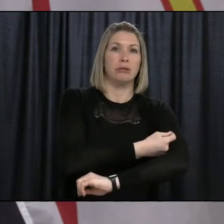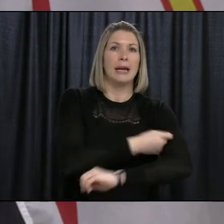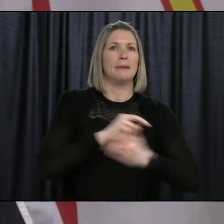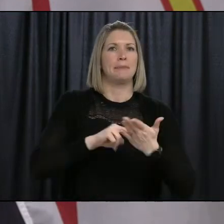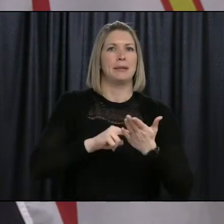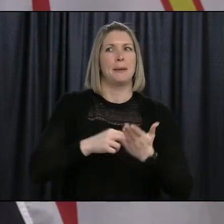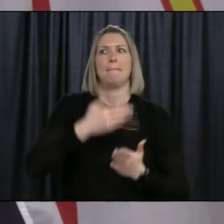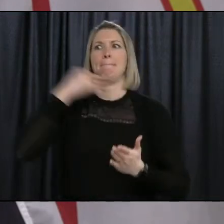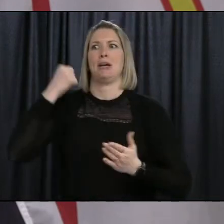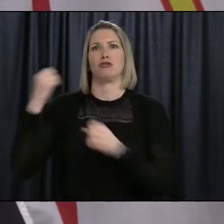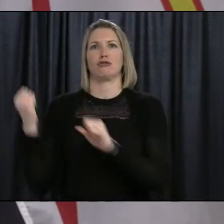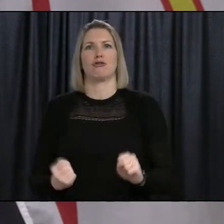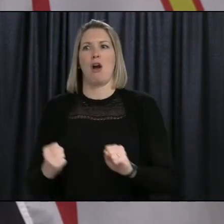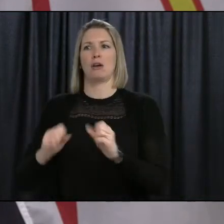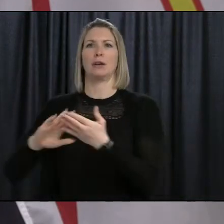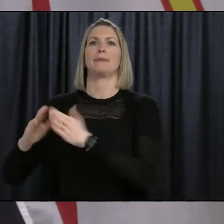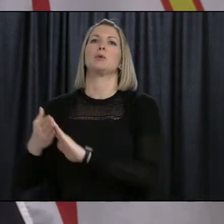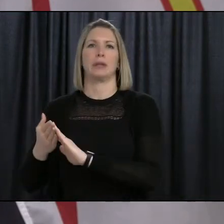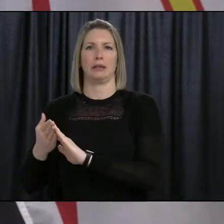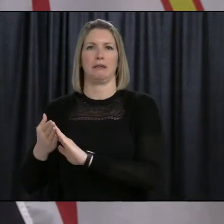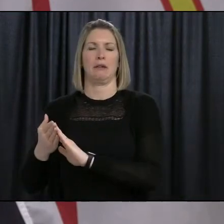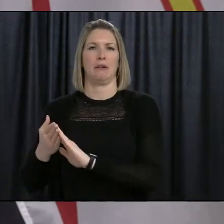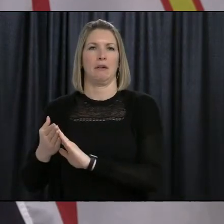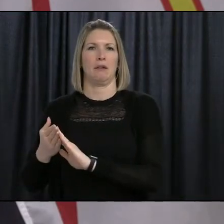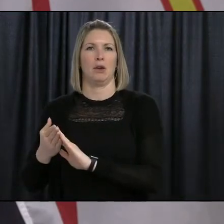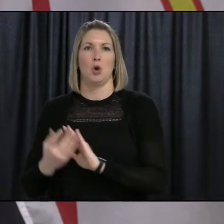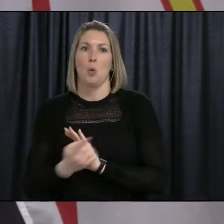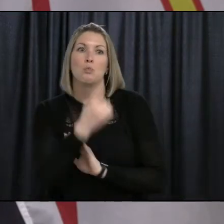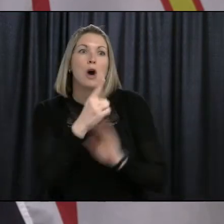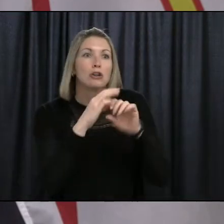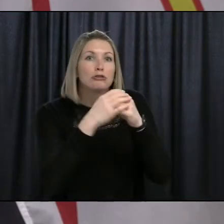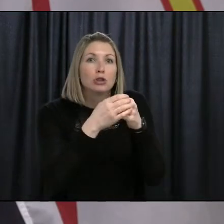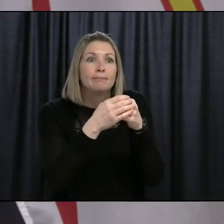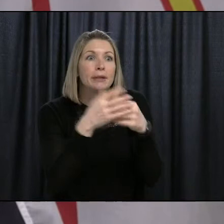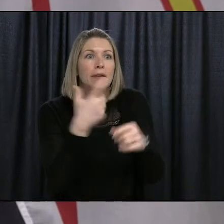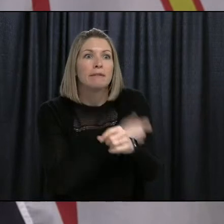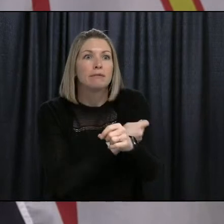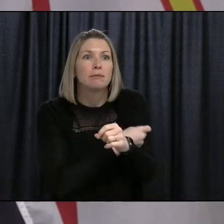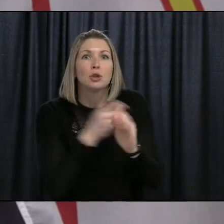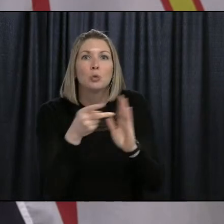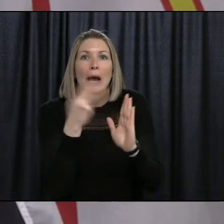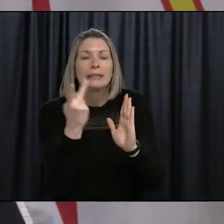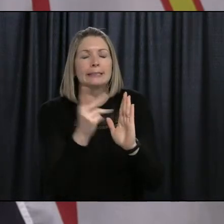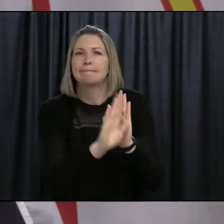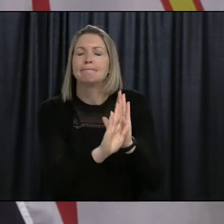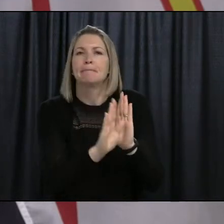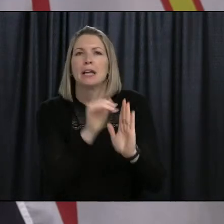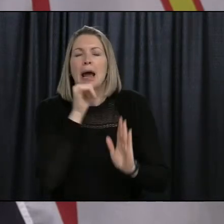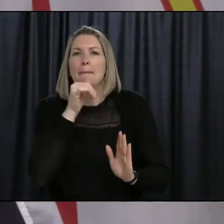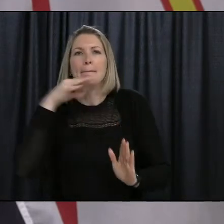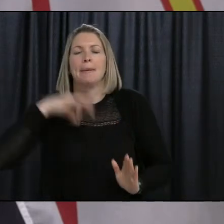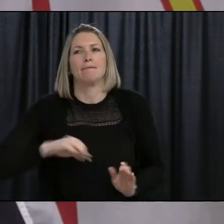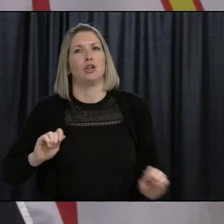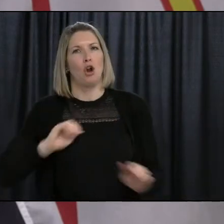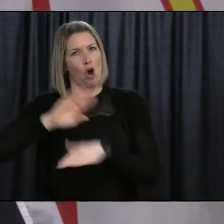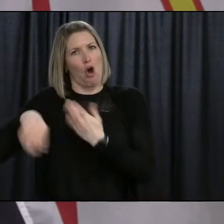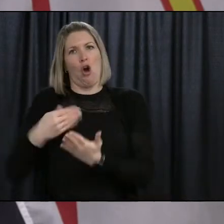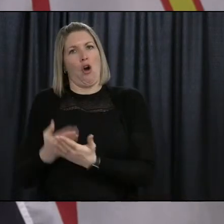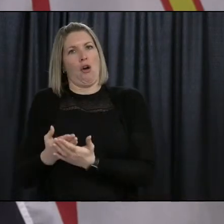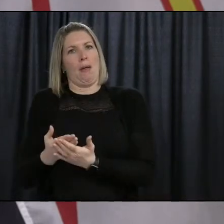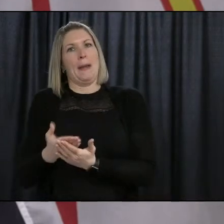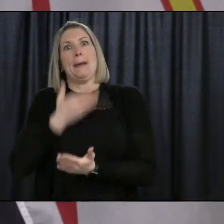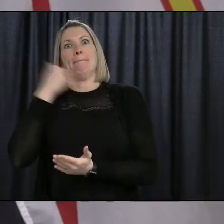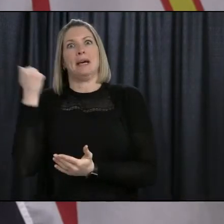to get more people protected will actually be of more benefit to their loved ones